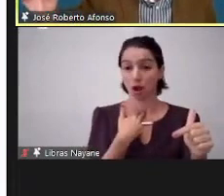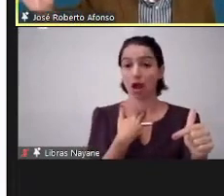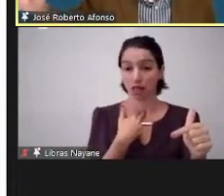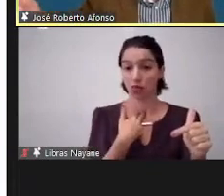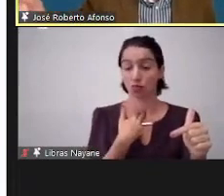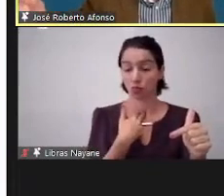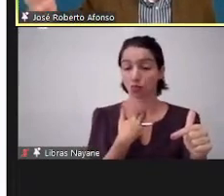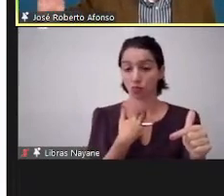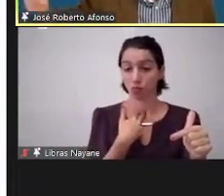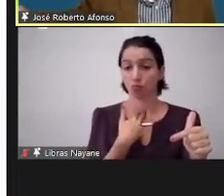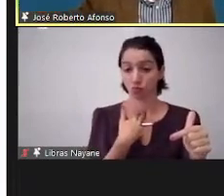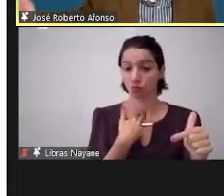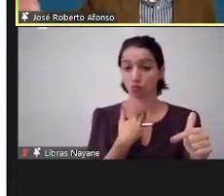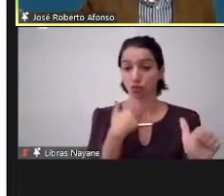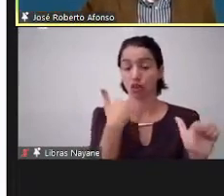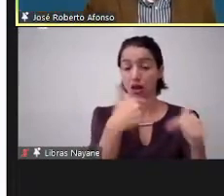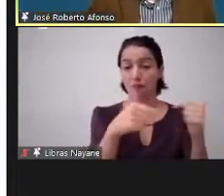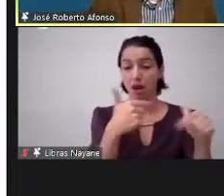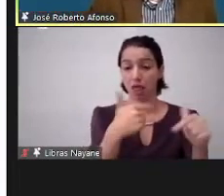of formal